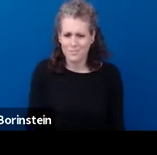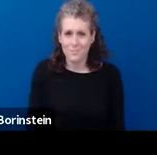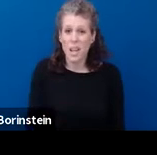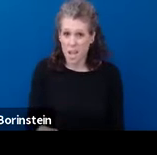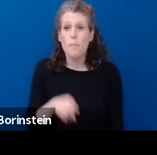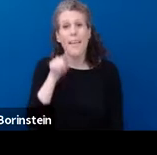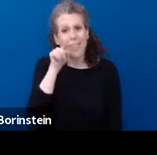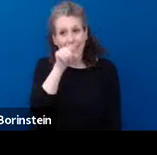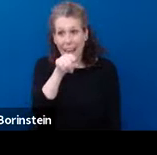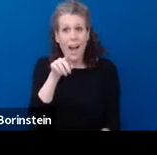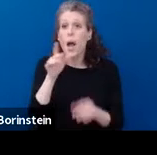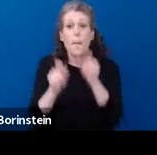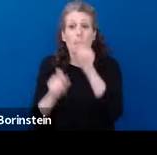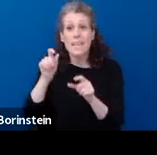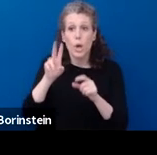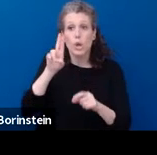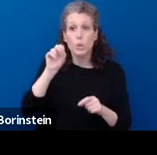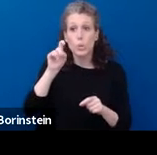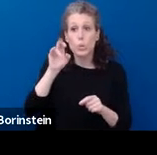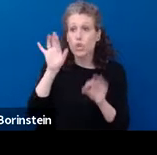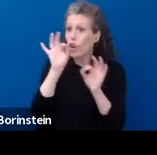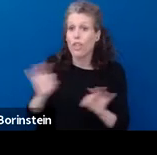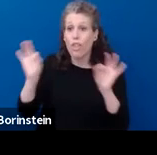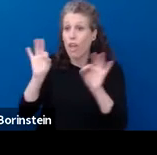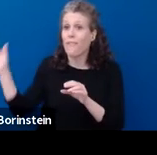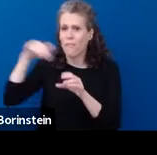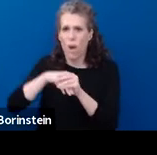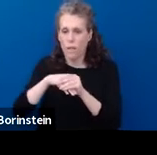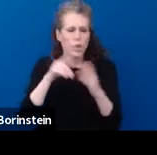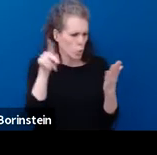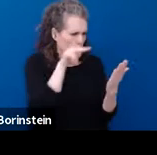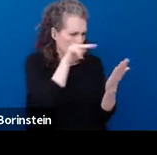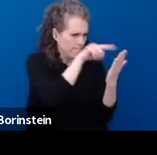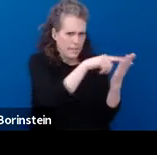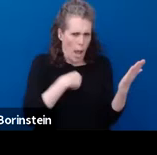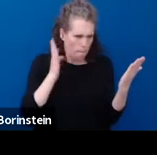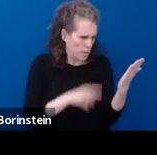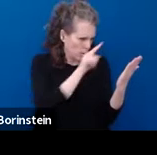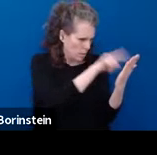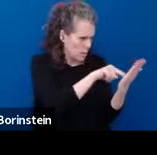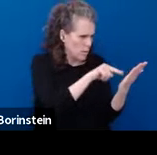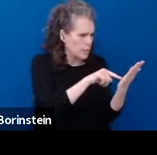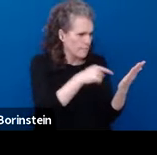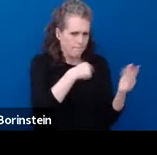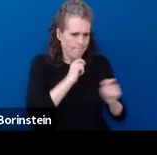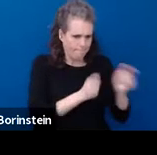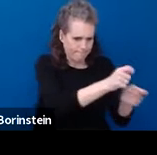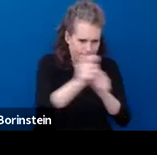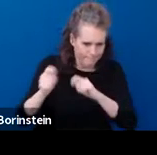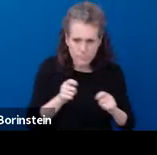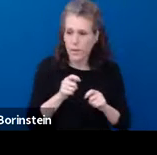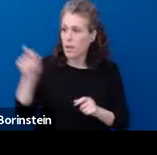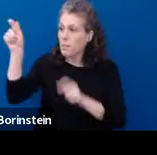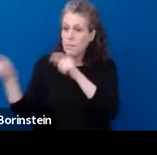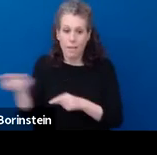when you don't involve users. You're only looking at the standards or the requirements, or you're looking for compliance, but you don't involve real